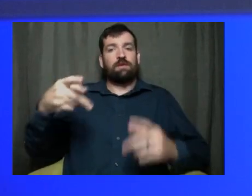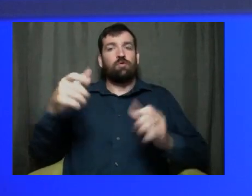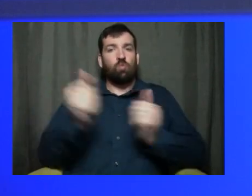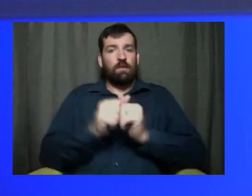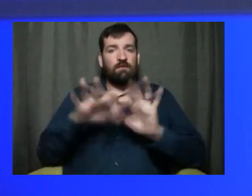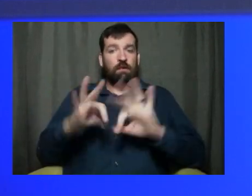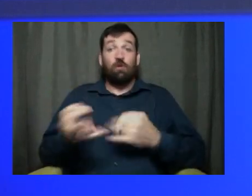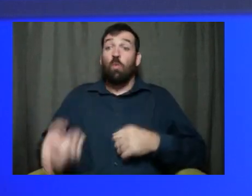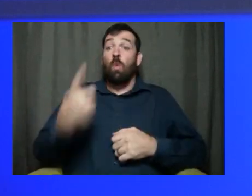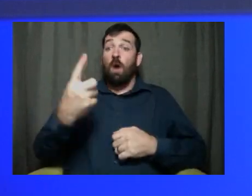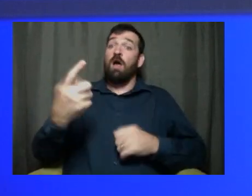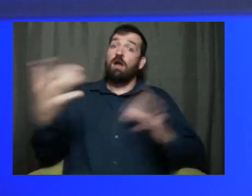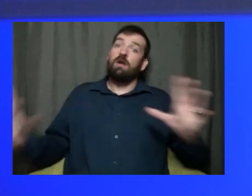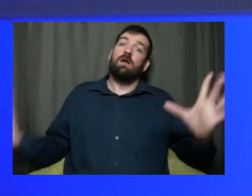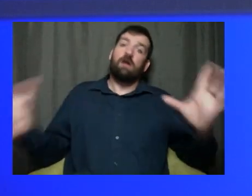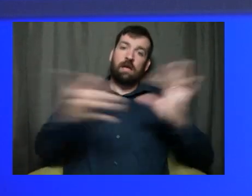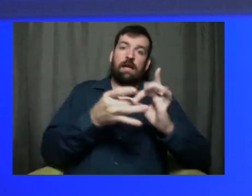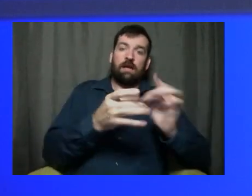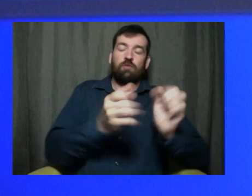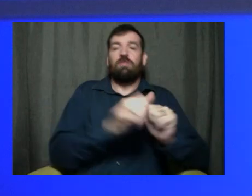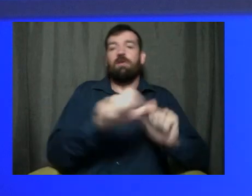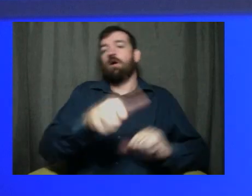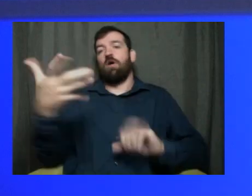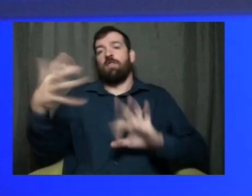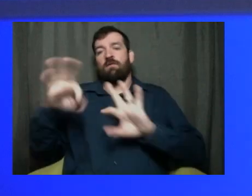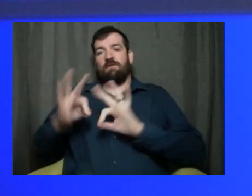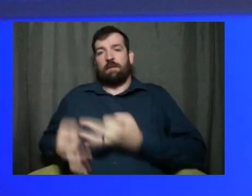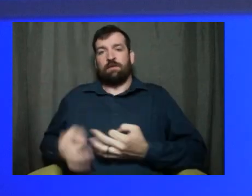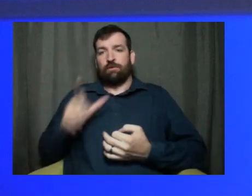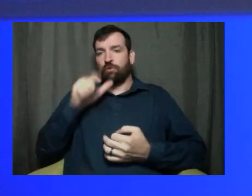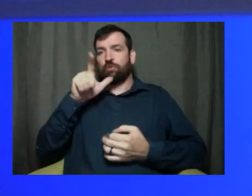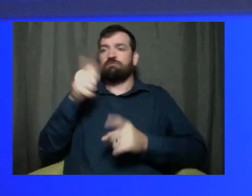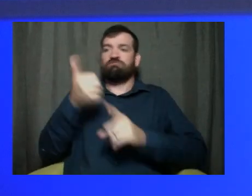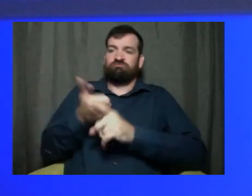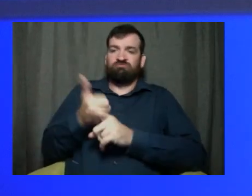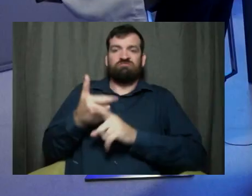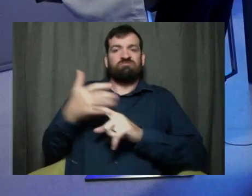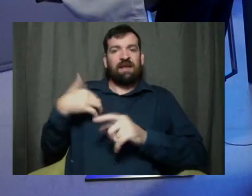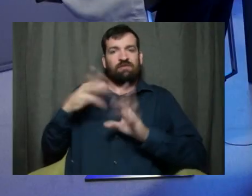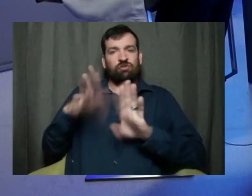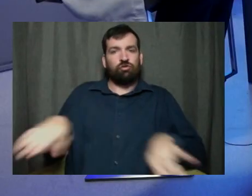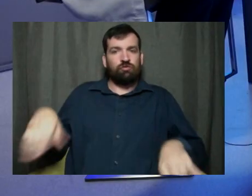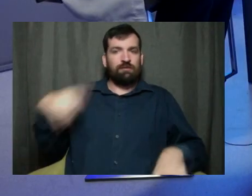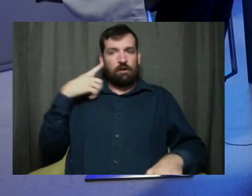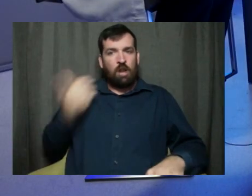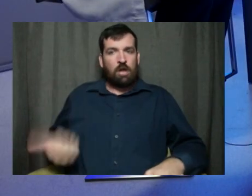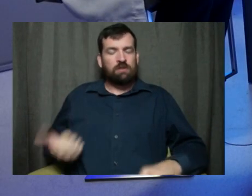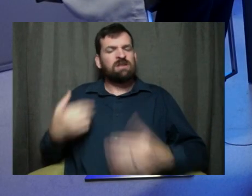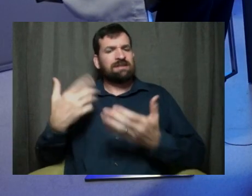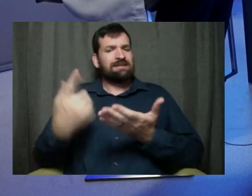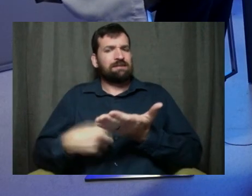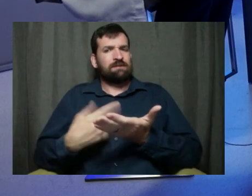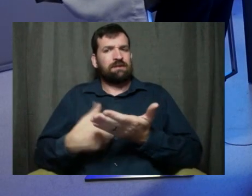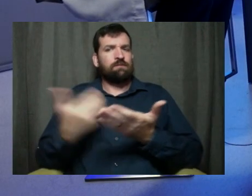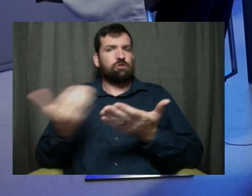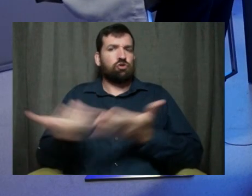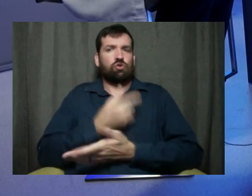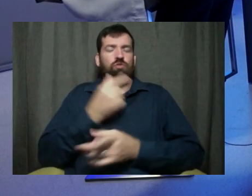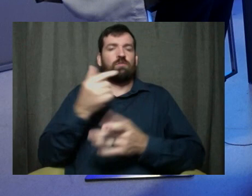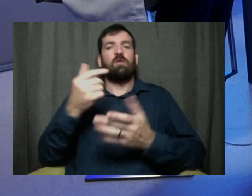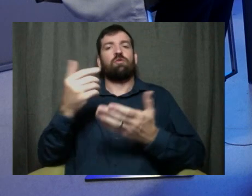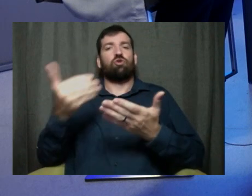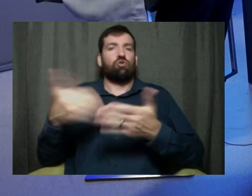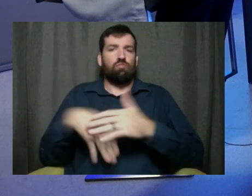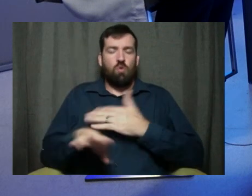helping connect them with other families who have children with hearing loss. A word we hear sometimes with newborns is jaundice. Emily has a question. Does